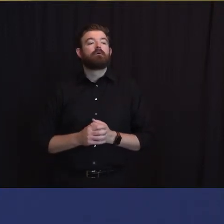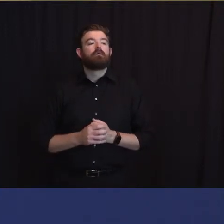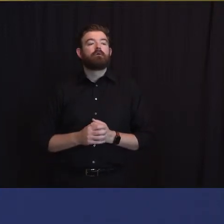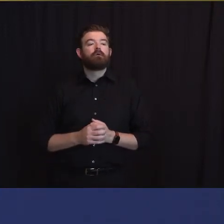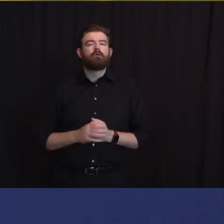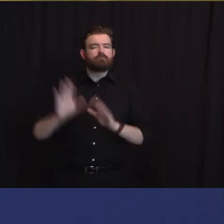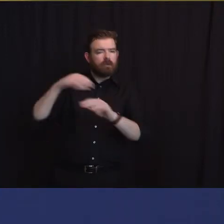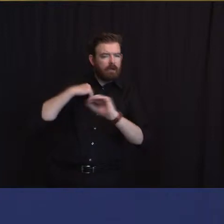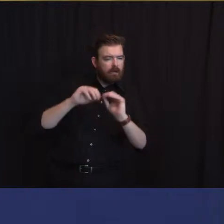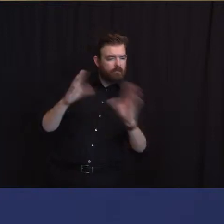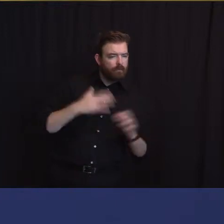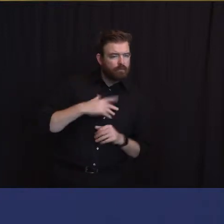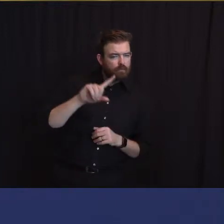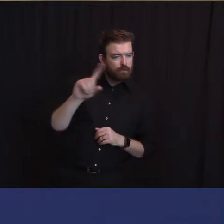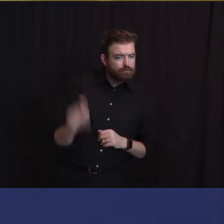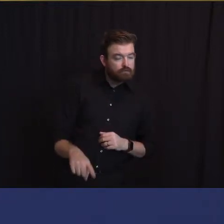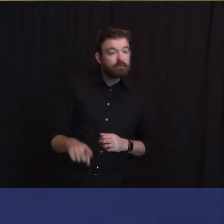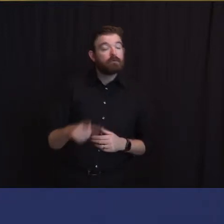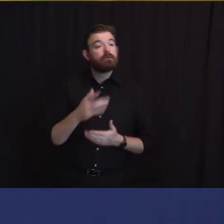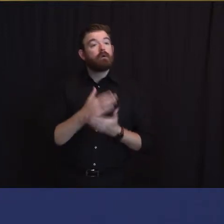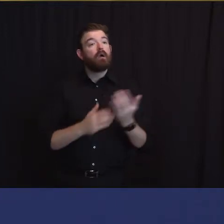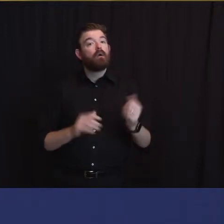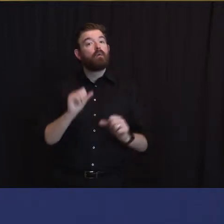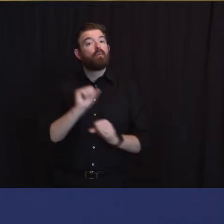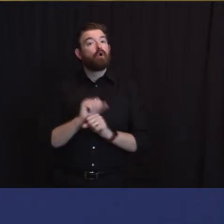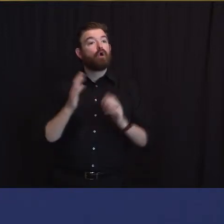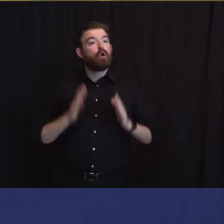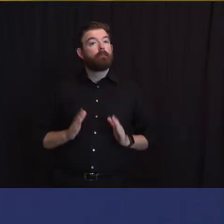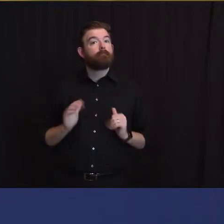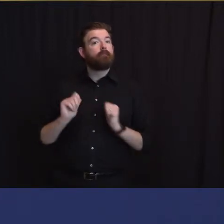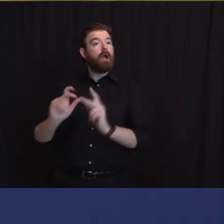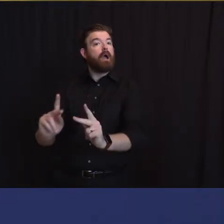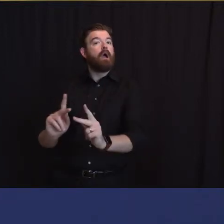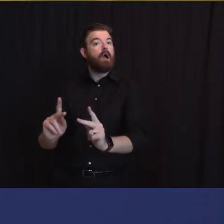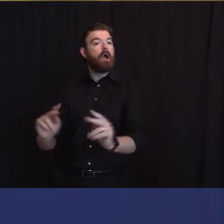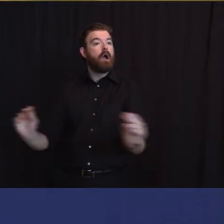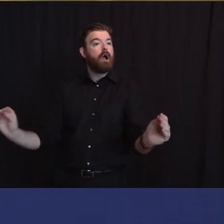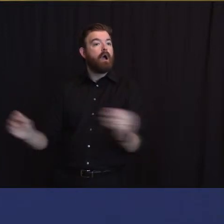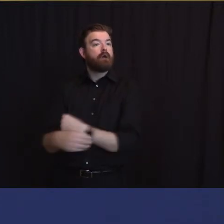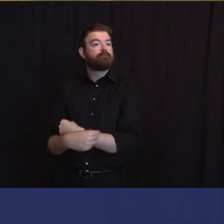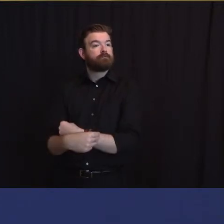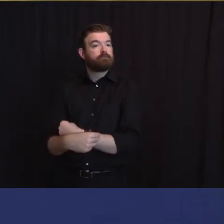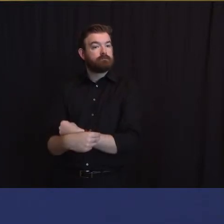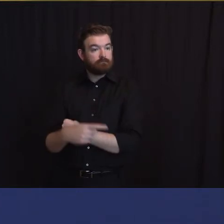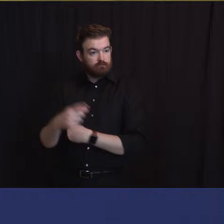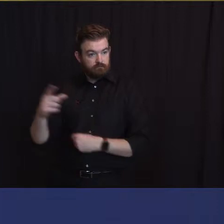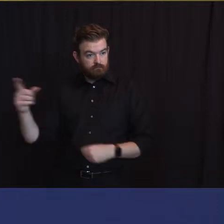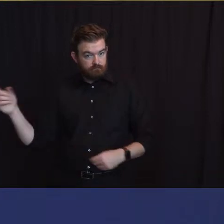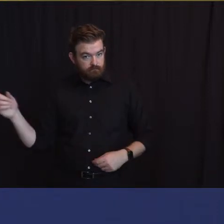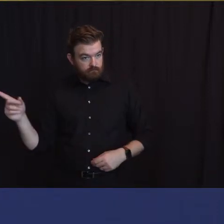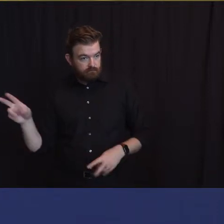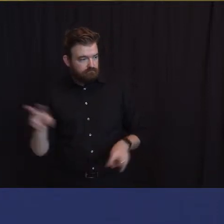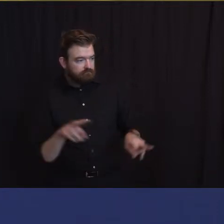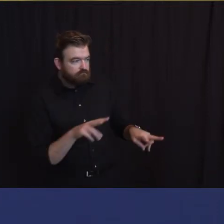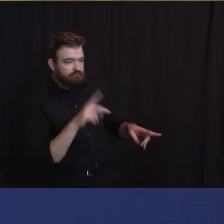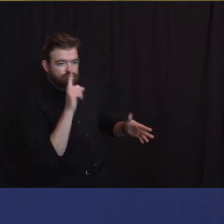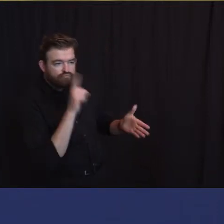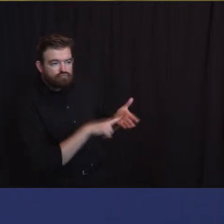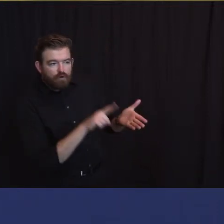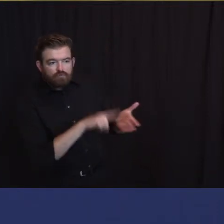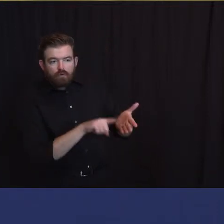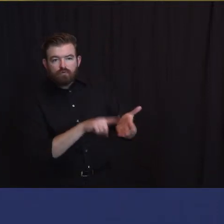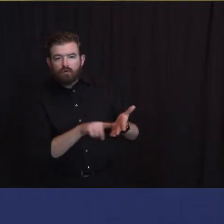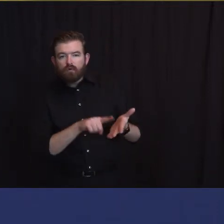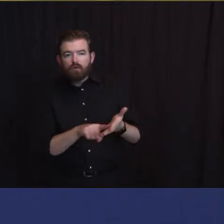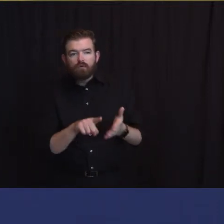office, that's a known population, so they can verify whether those employees are vaccinated or unvaccinated fairly easily. If you're a